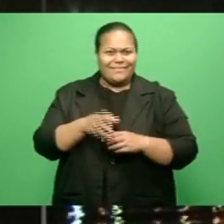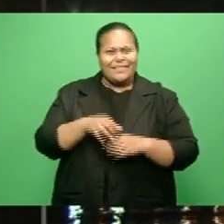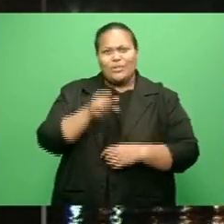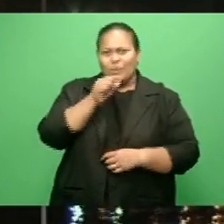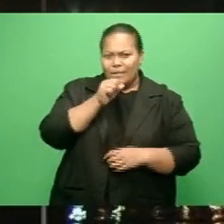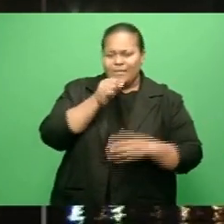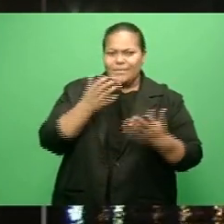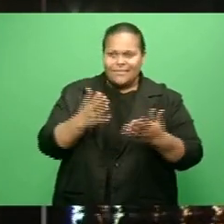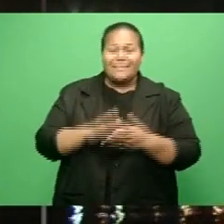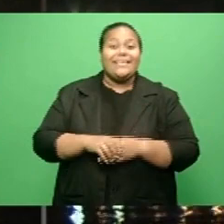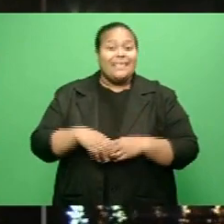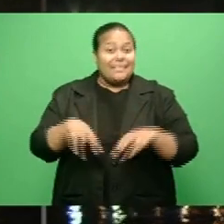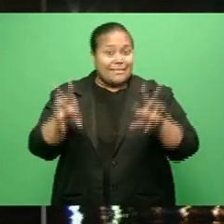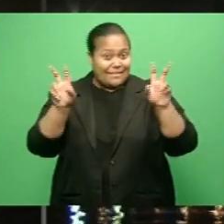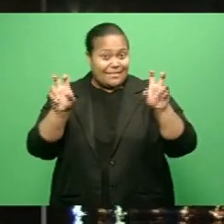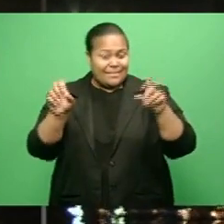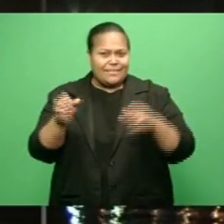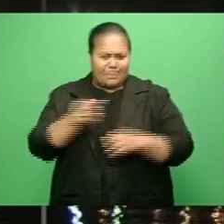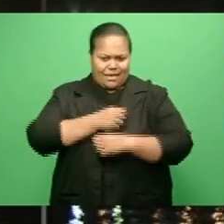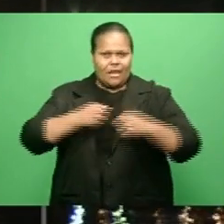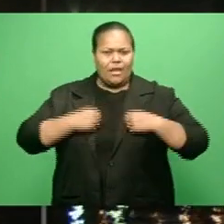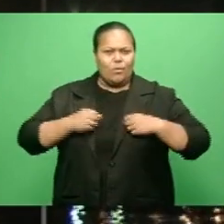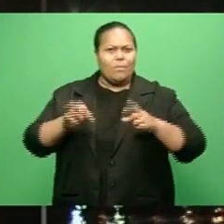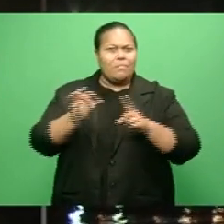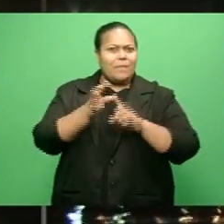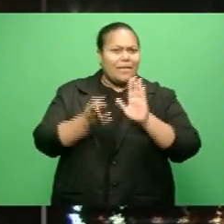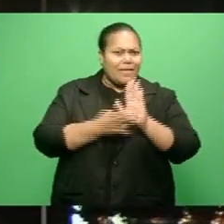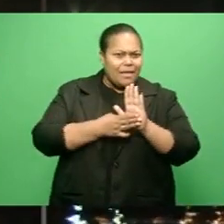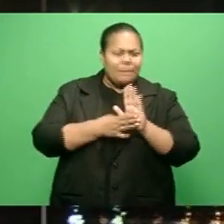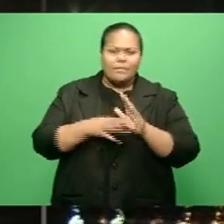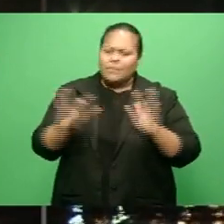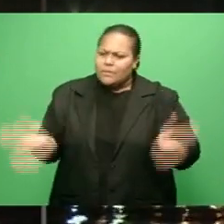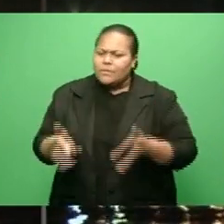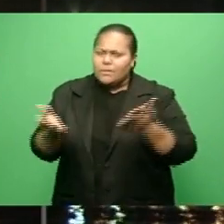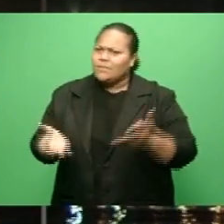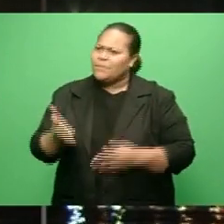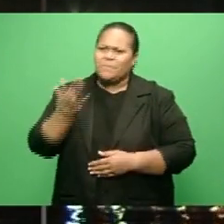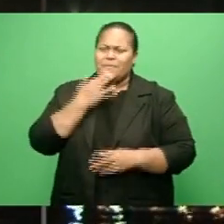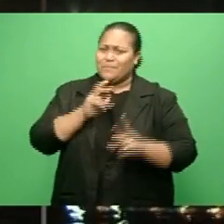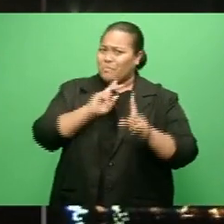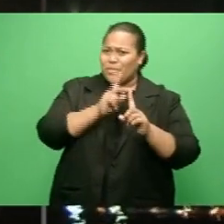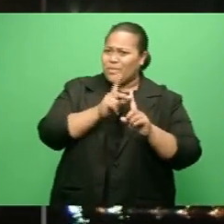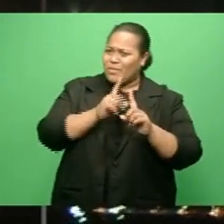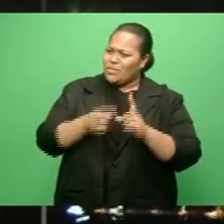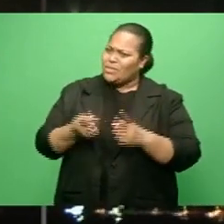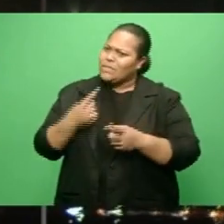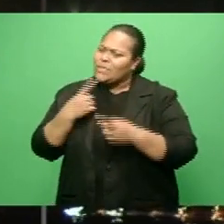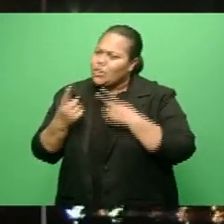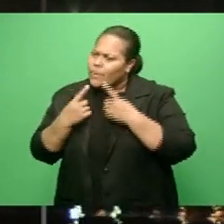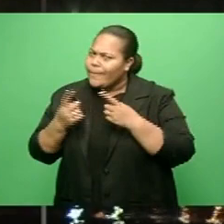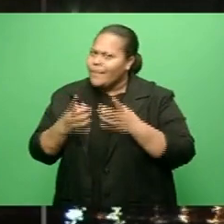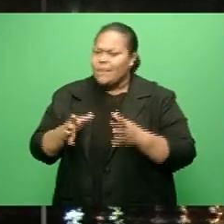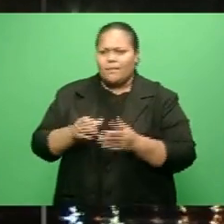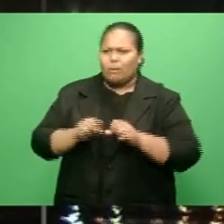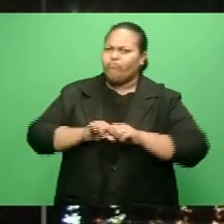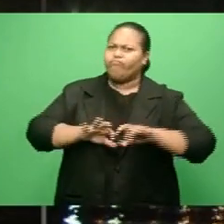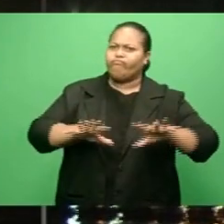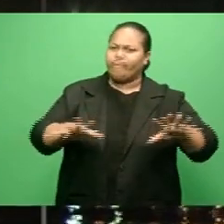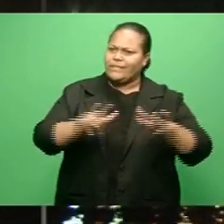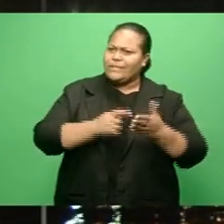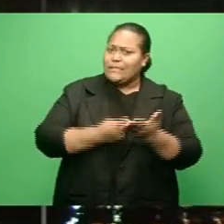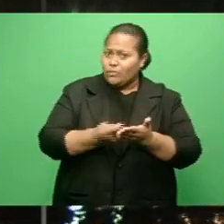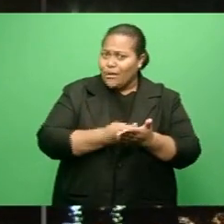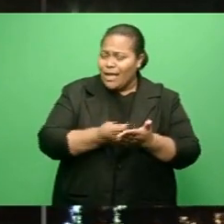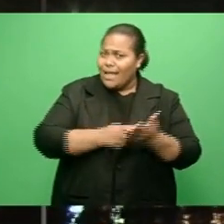Minister, where he urged Itauke landowners not to be swayed by cheap politicians who continue to spread rumours that lease land is